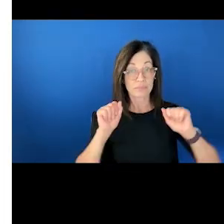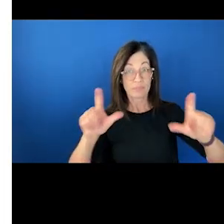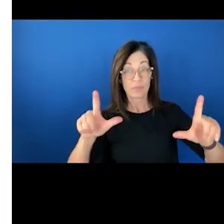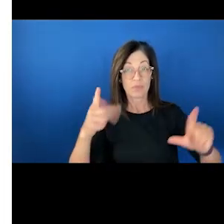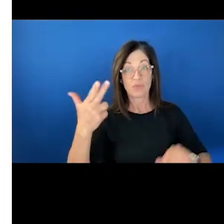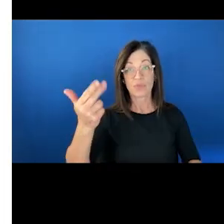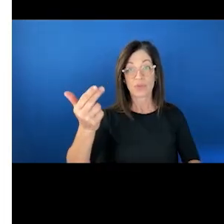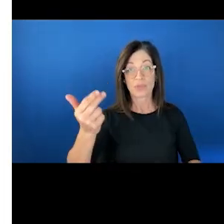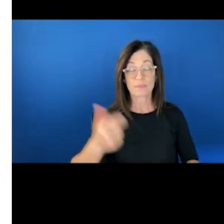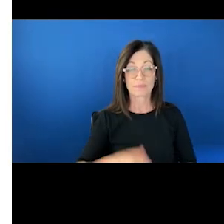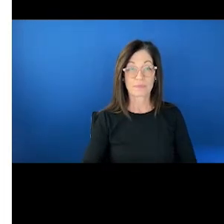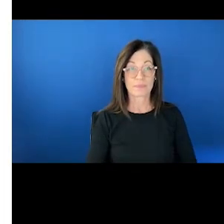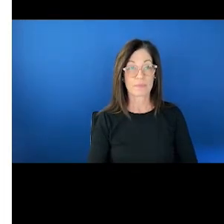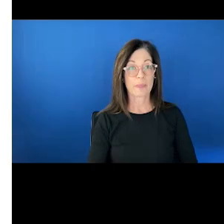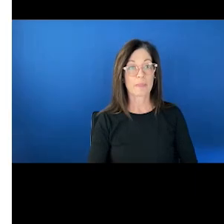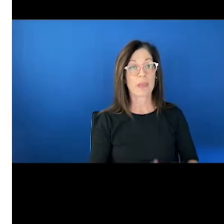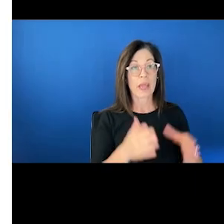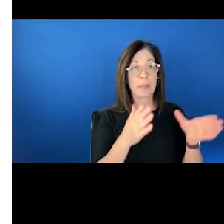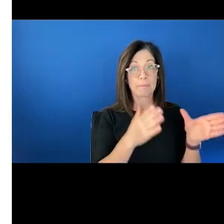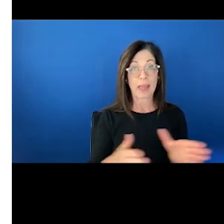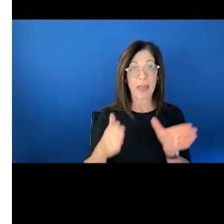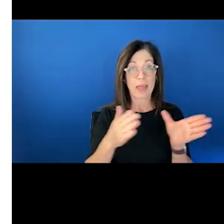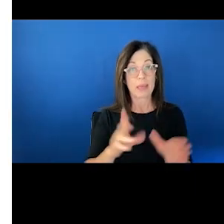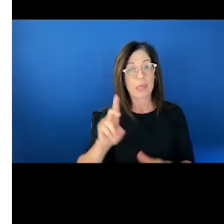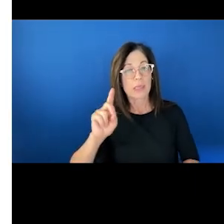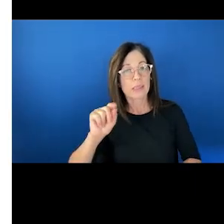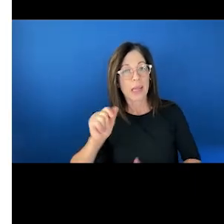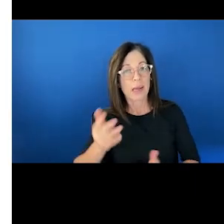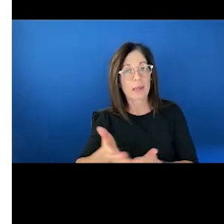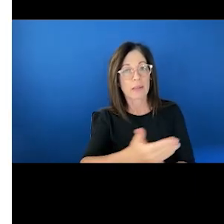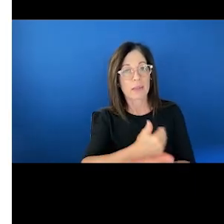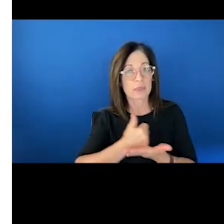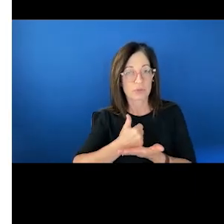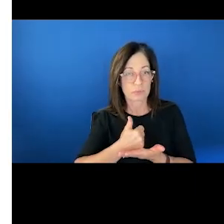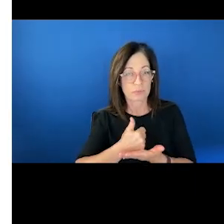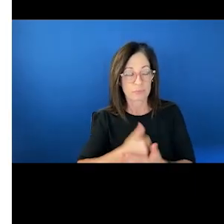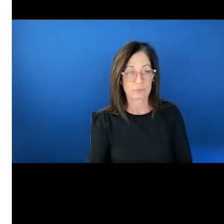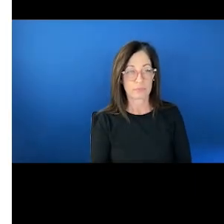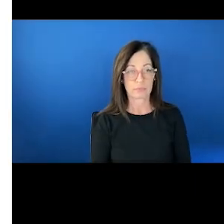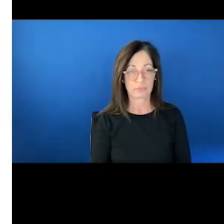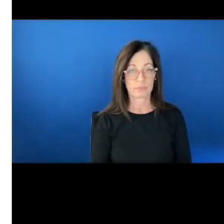Slide 13, plan data collection.